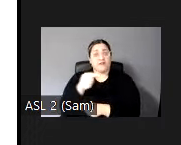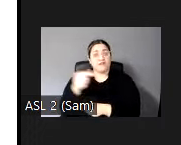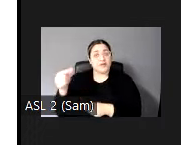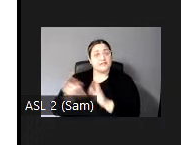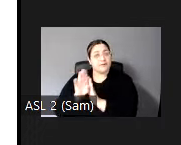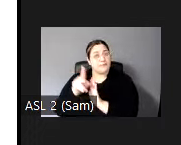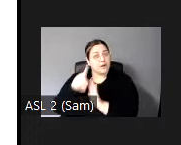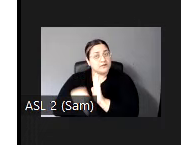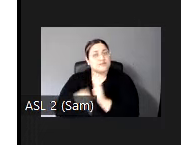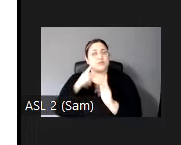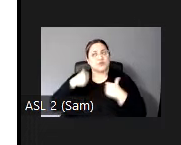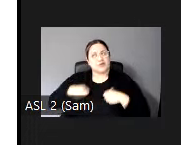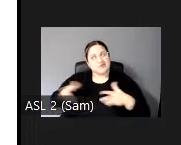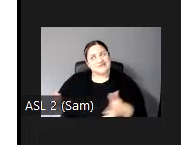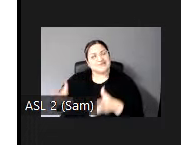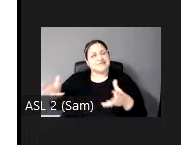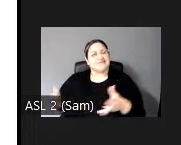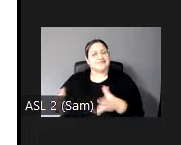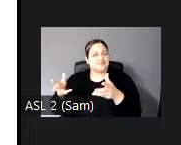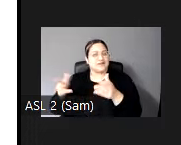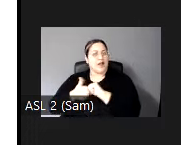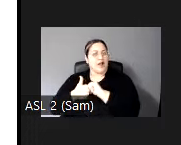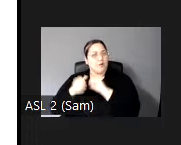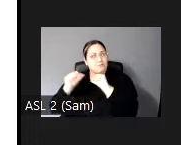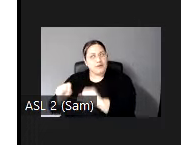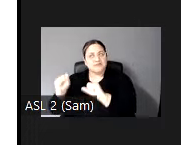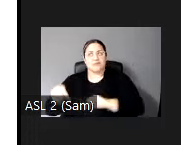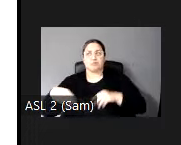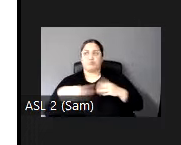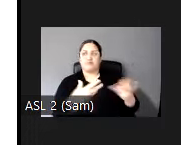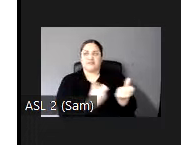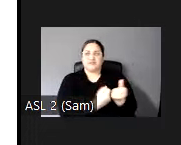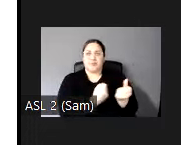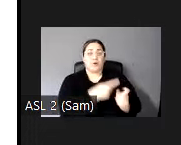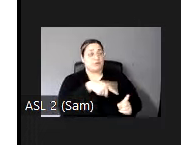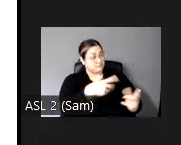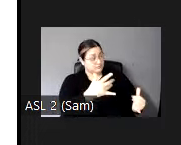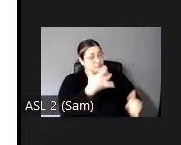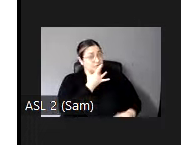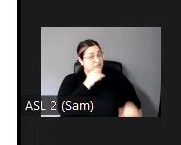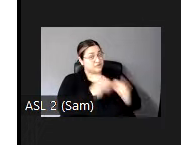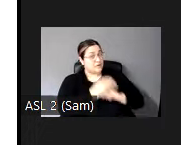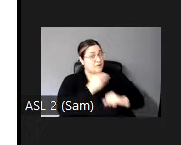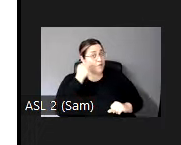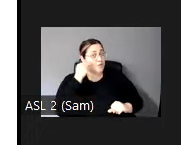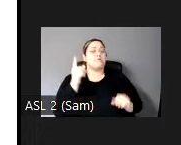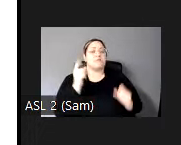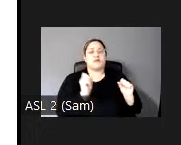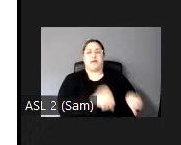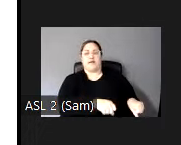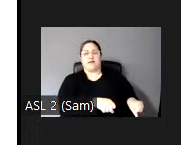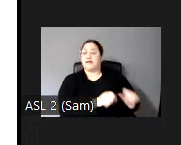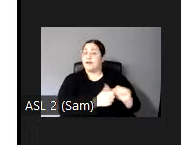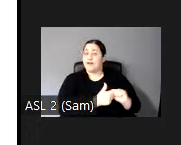and funding changes that ensure that people who want to live at home can remain there.